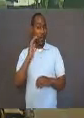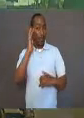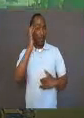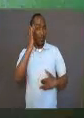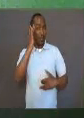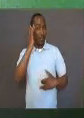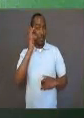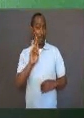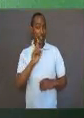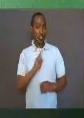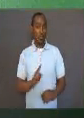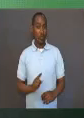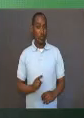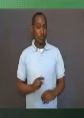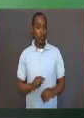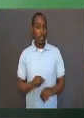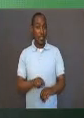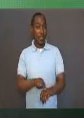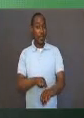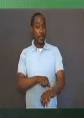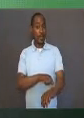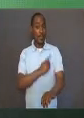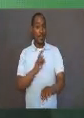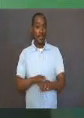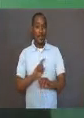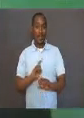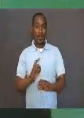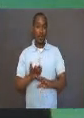diseases will no longer be a threat.